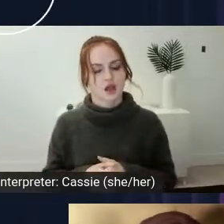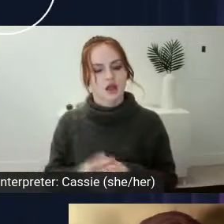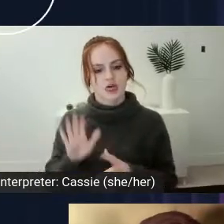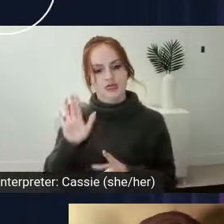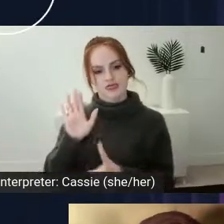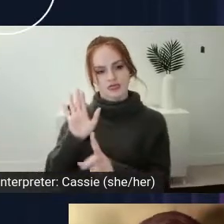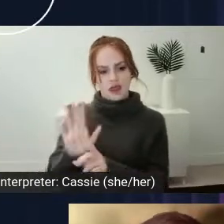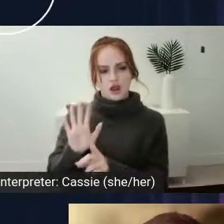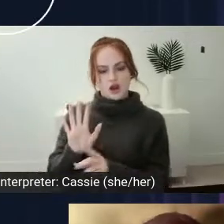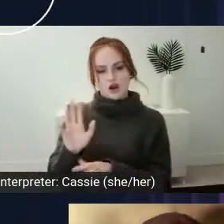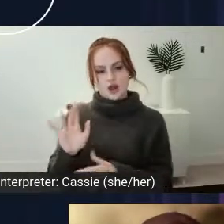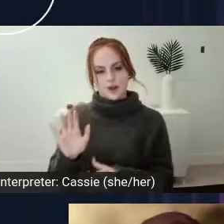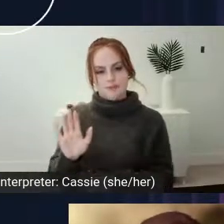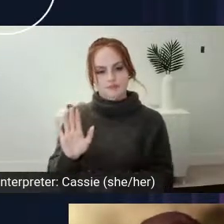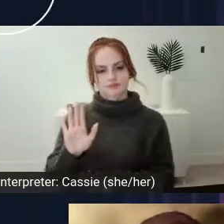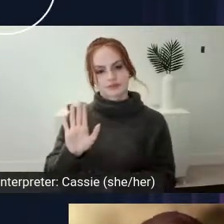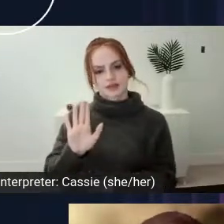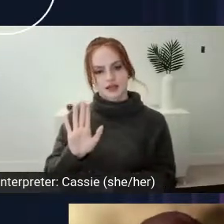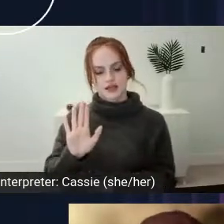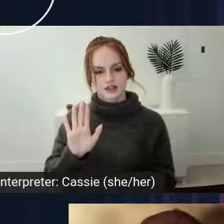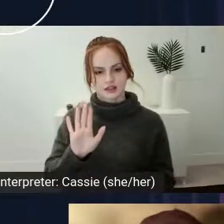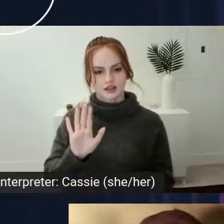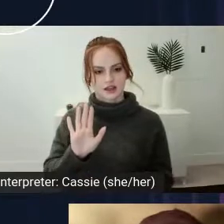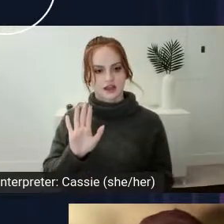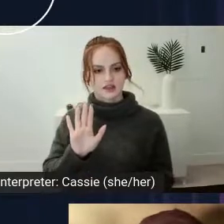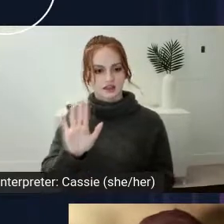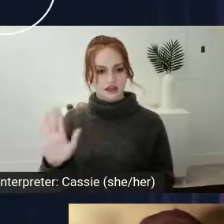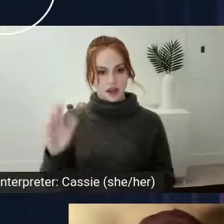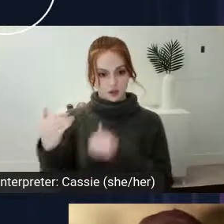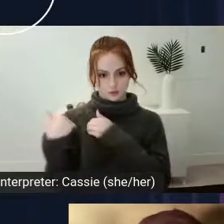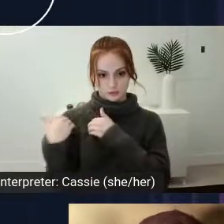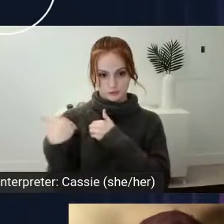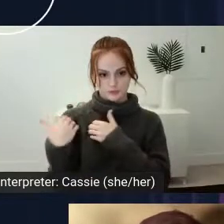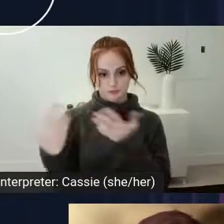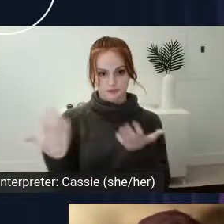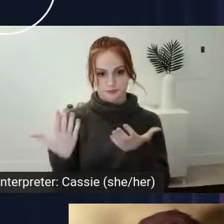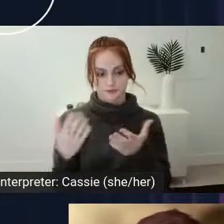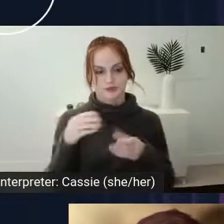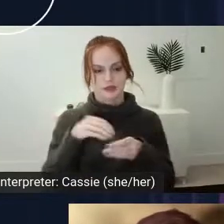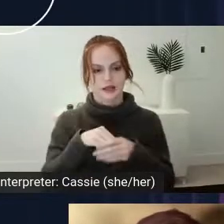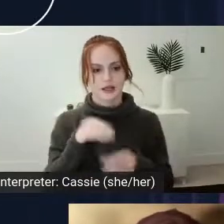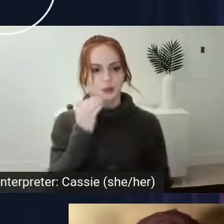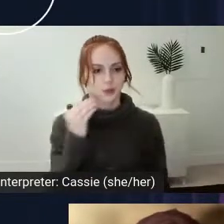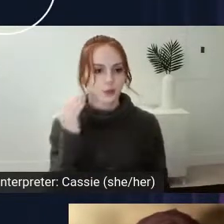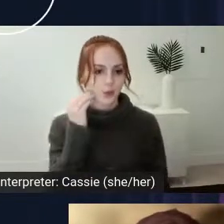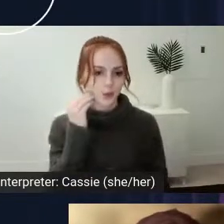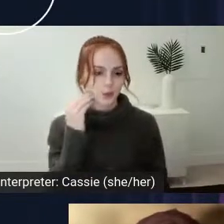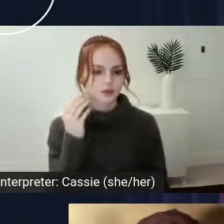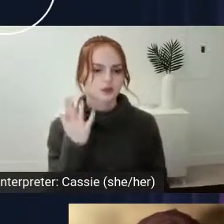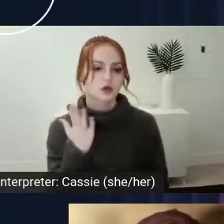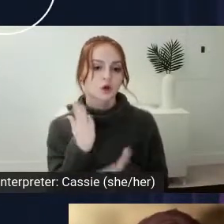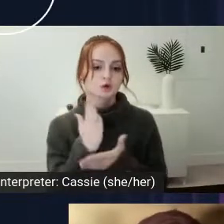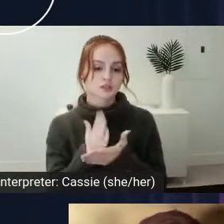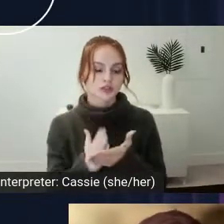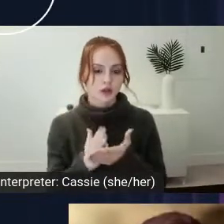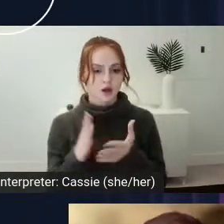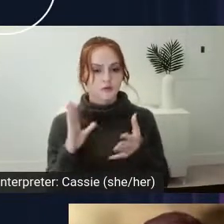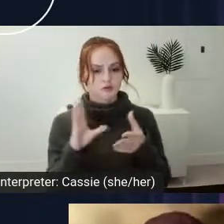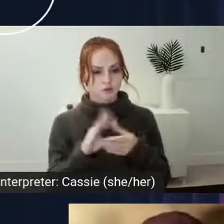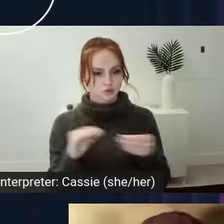Their domain was in the home. And so some of these stories that we hear of